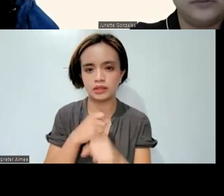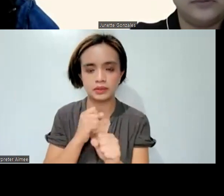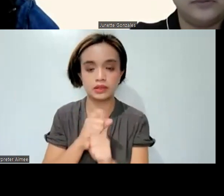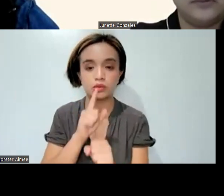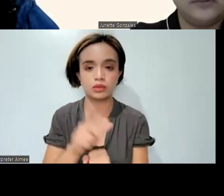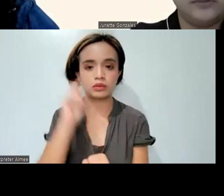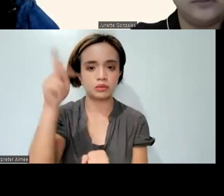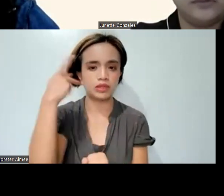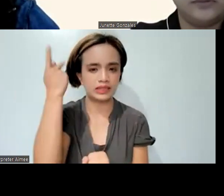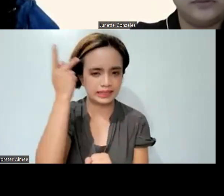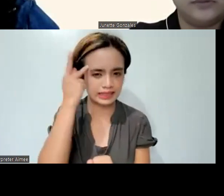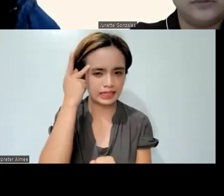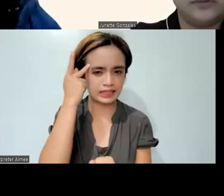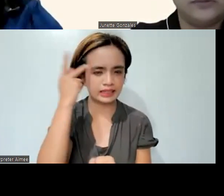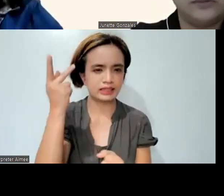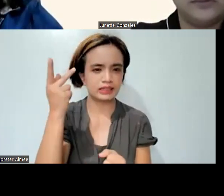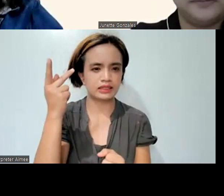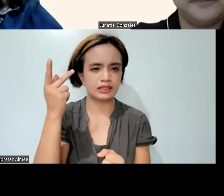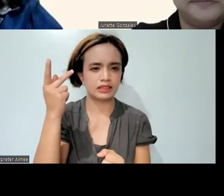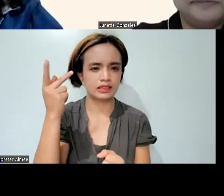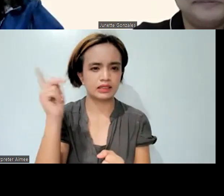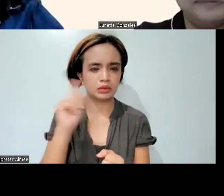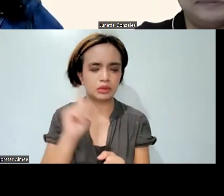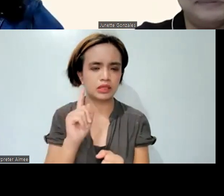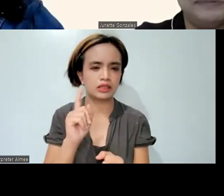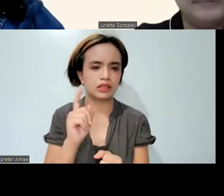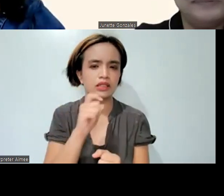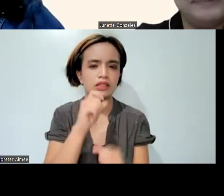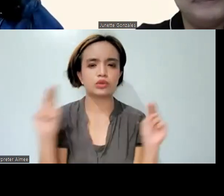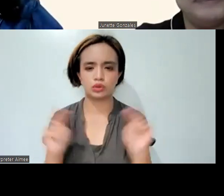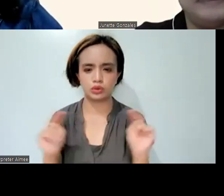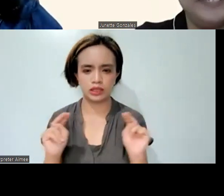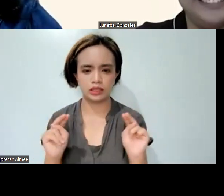political appointees who have partisan inclinations?